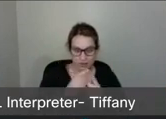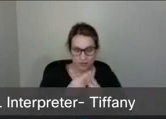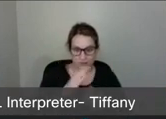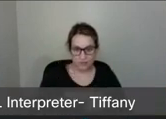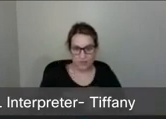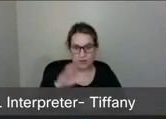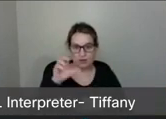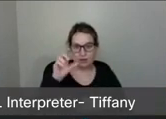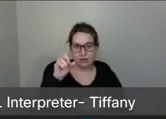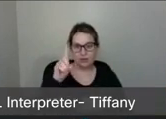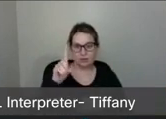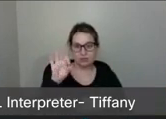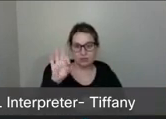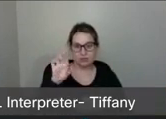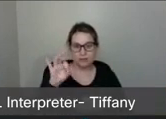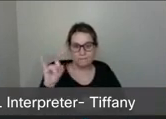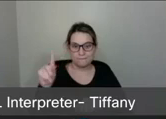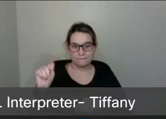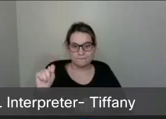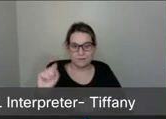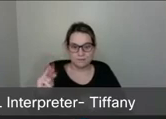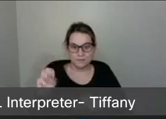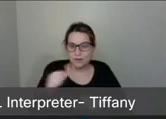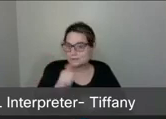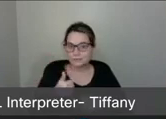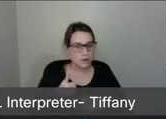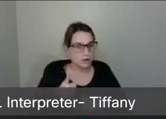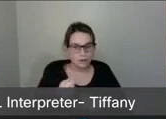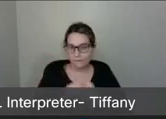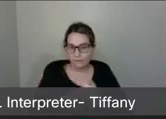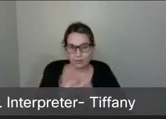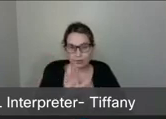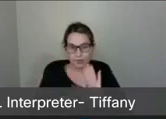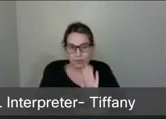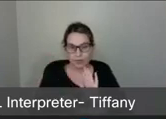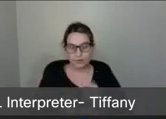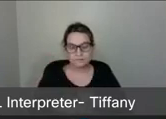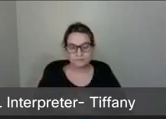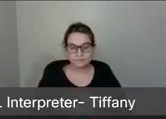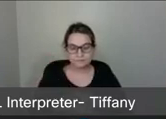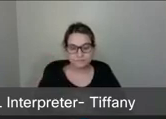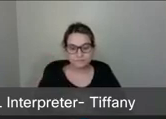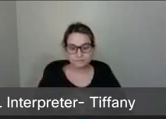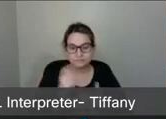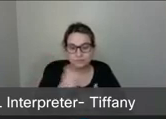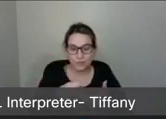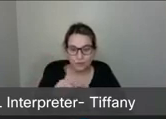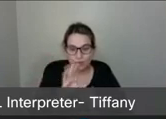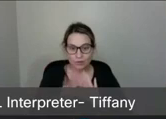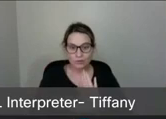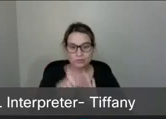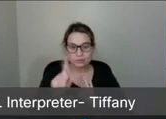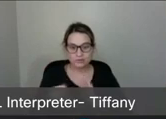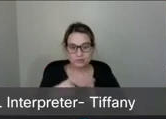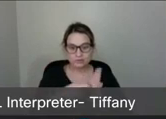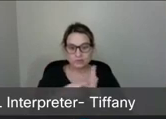draft map is unconstitutional. According to our framers of the Constitution, we are to be represented